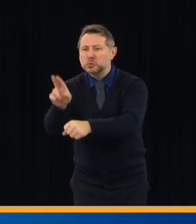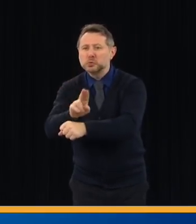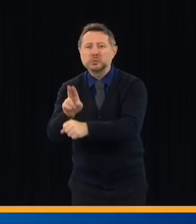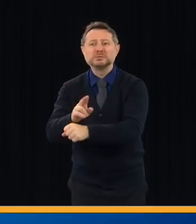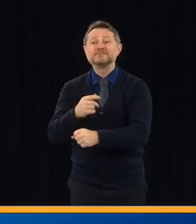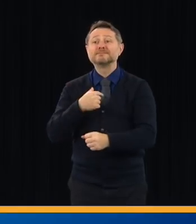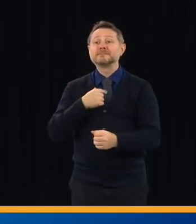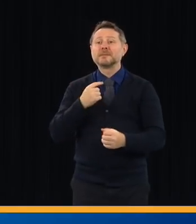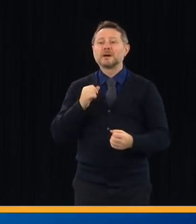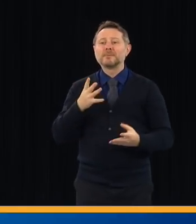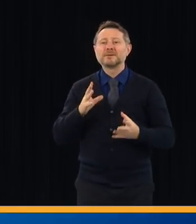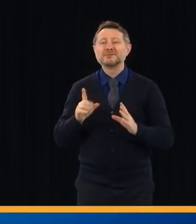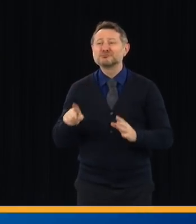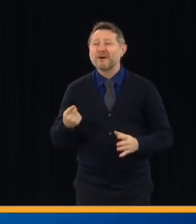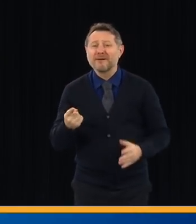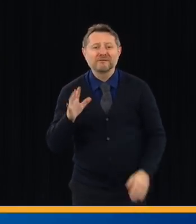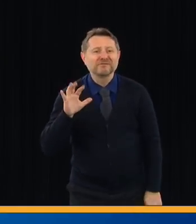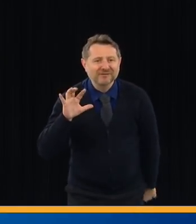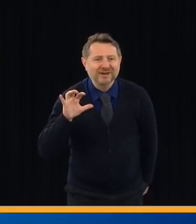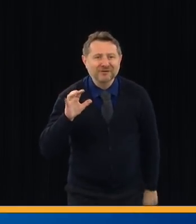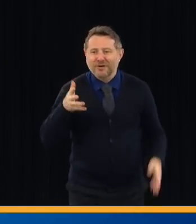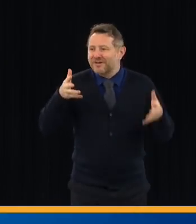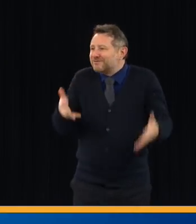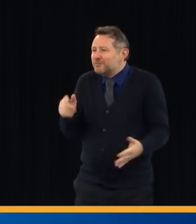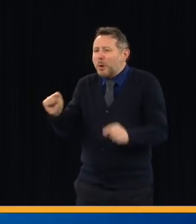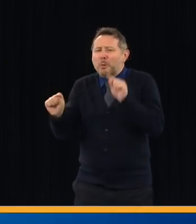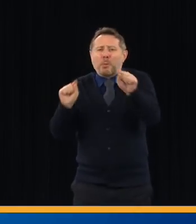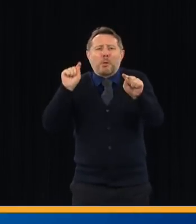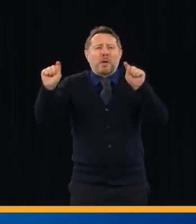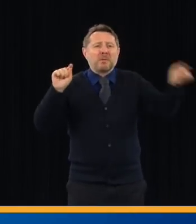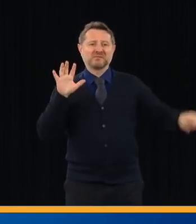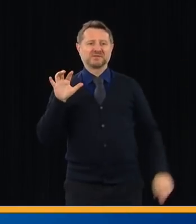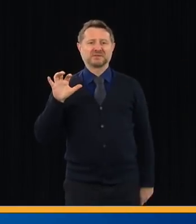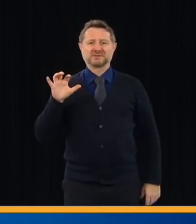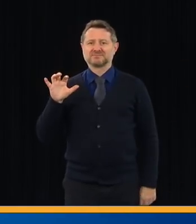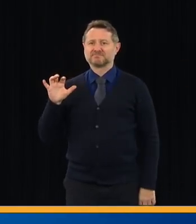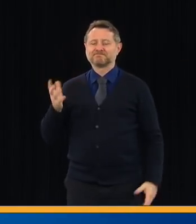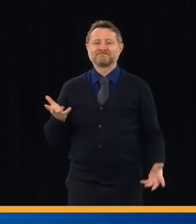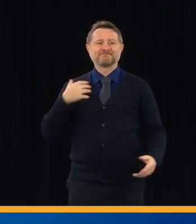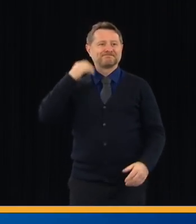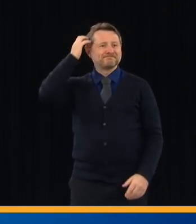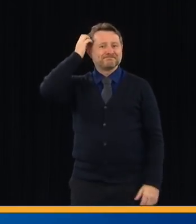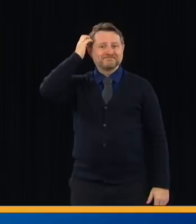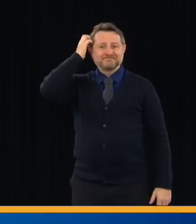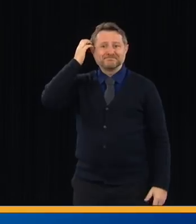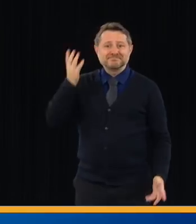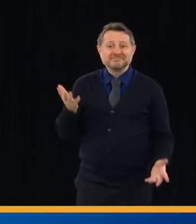ventilators. 500 ventilators is a significant number now.